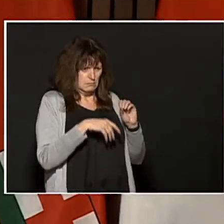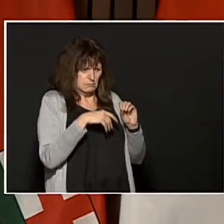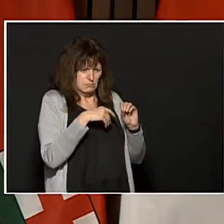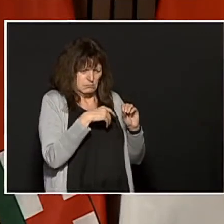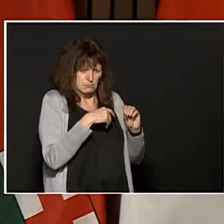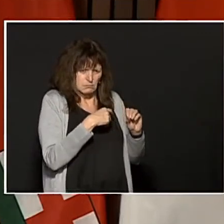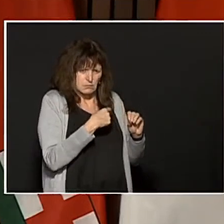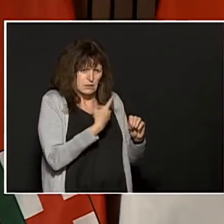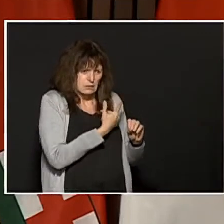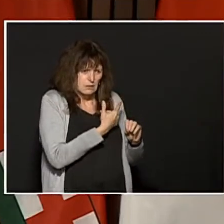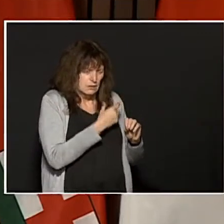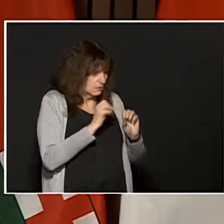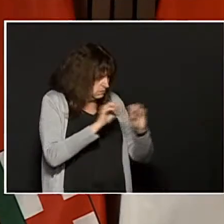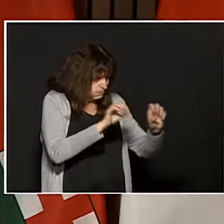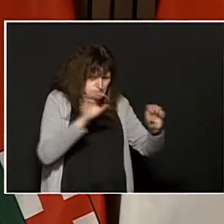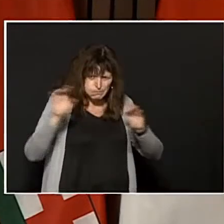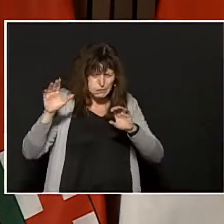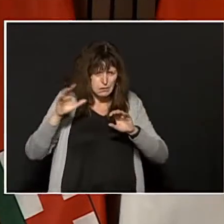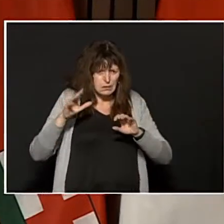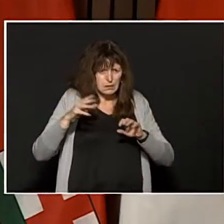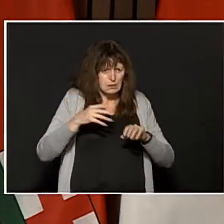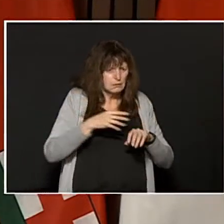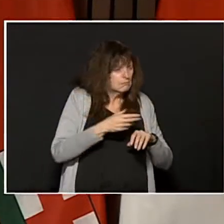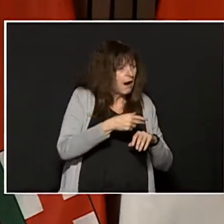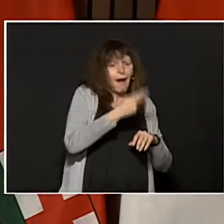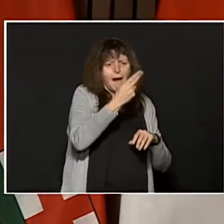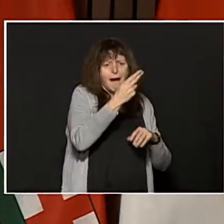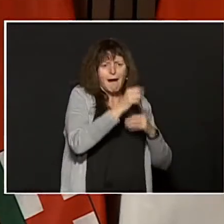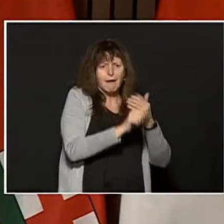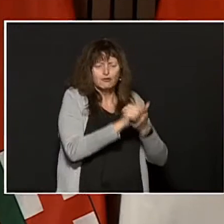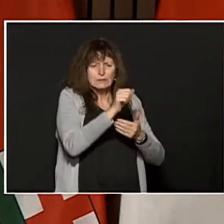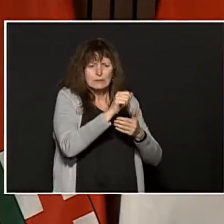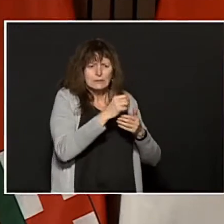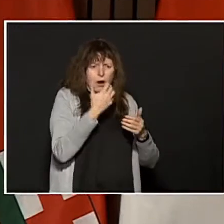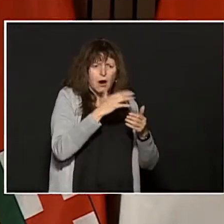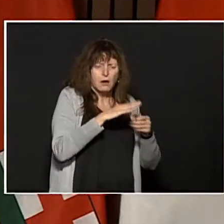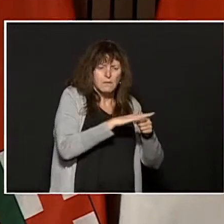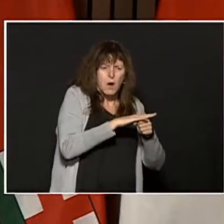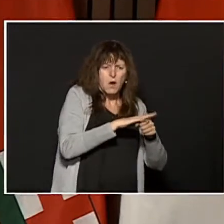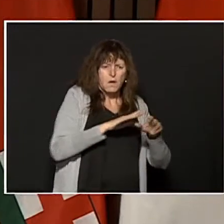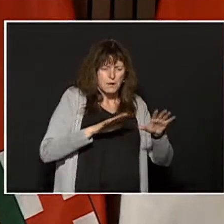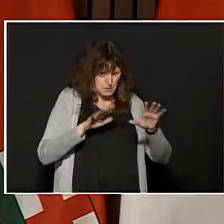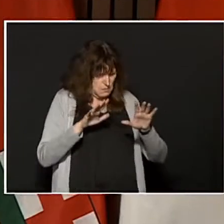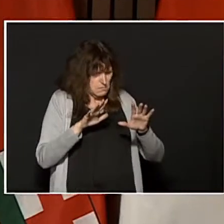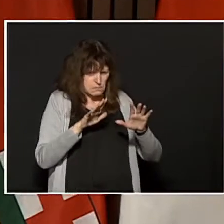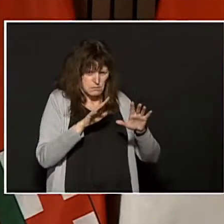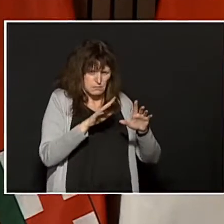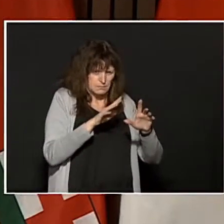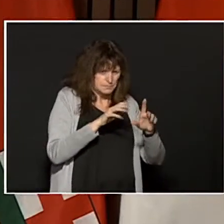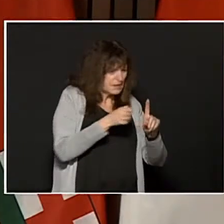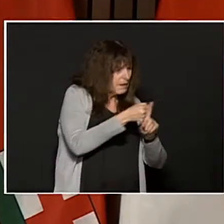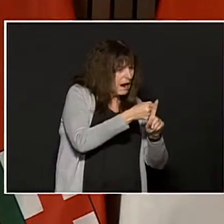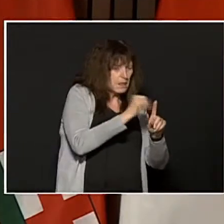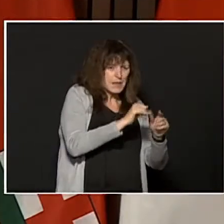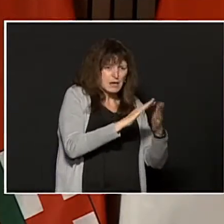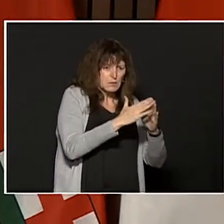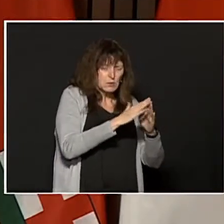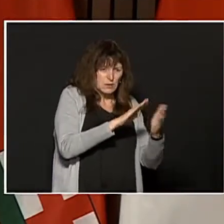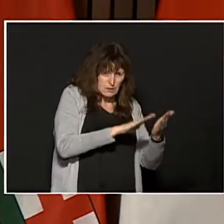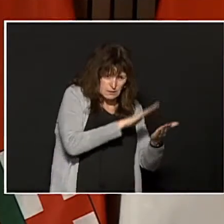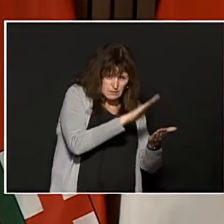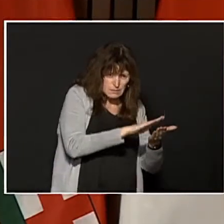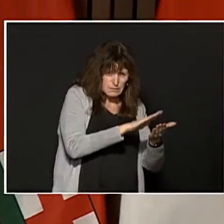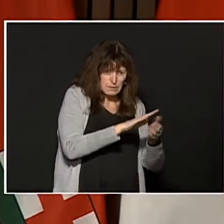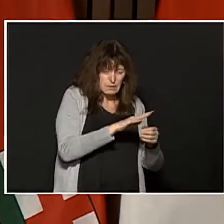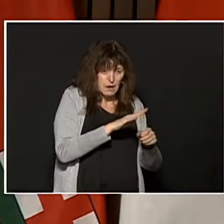sure that we get those rates down in those communities as far as we can is an even better step. But it's not going to be enough to eliminate the